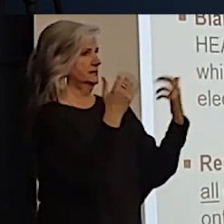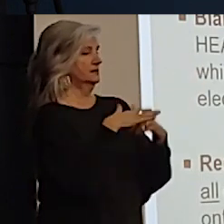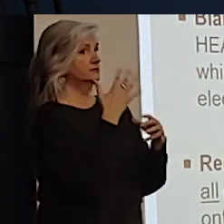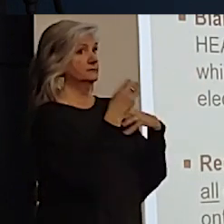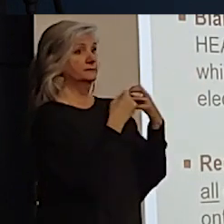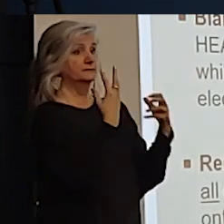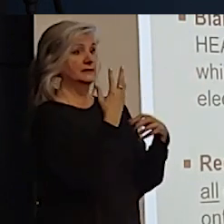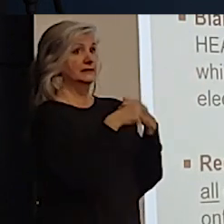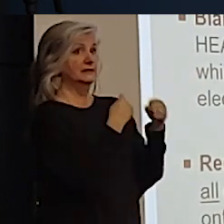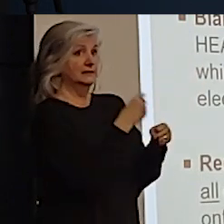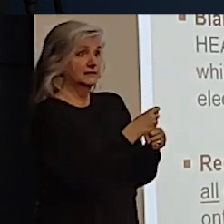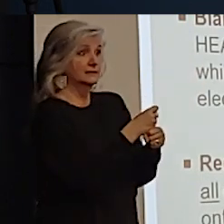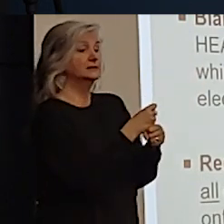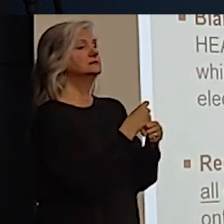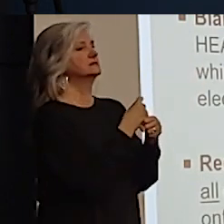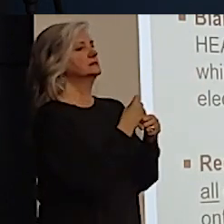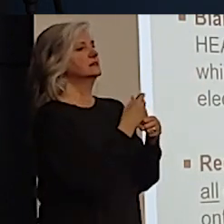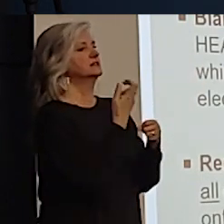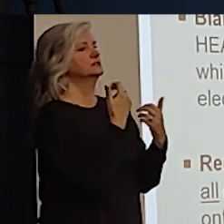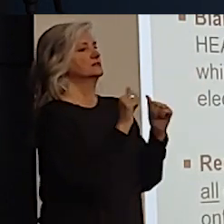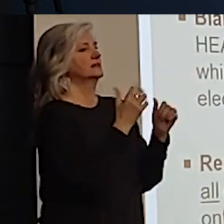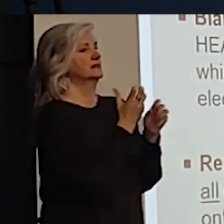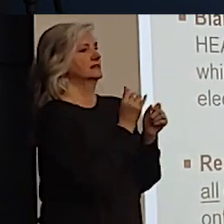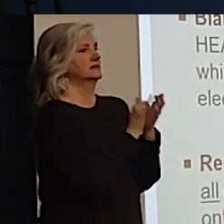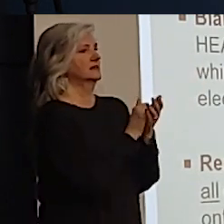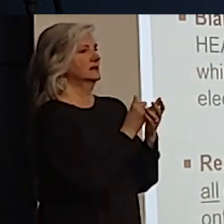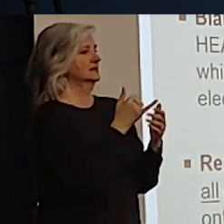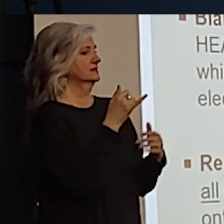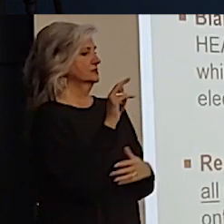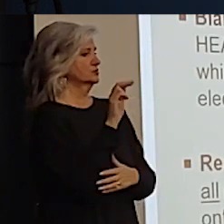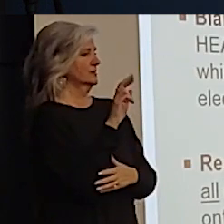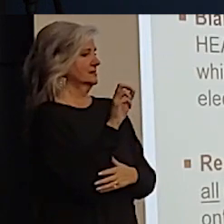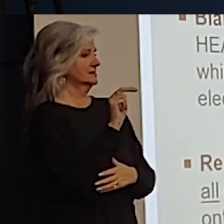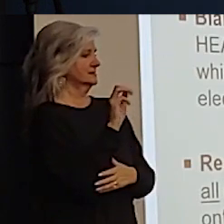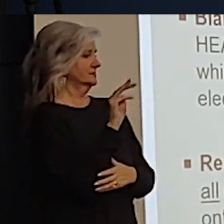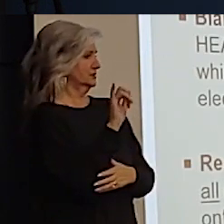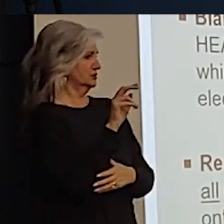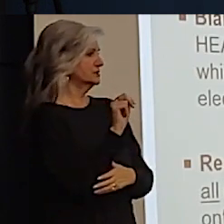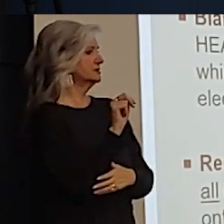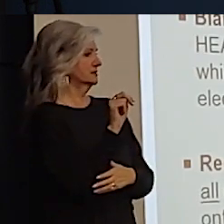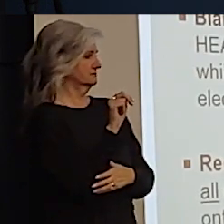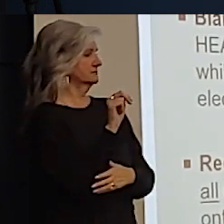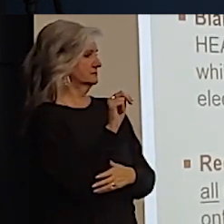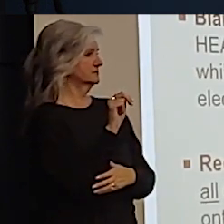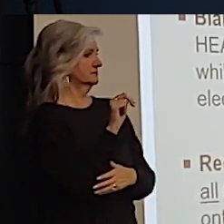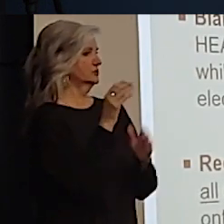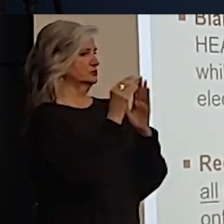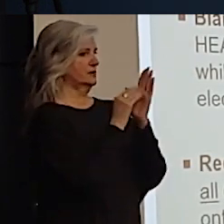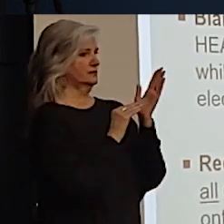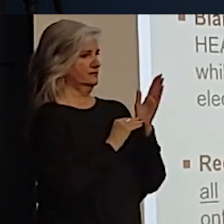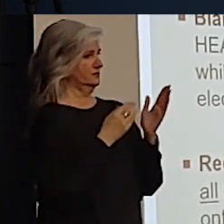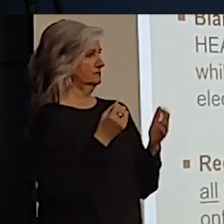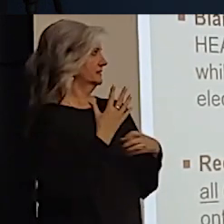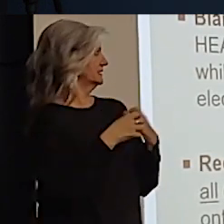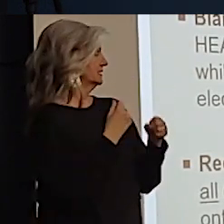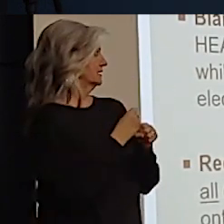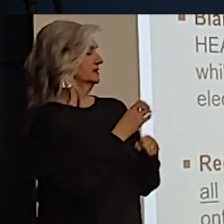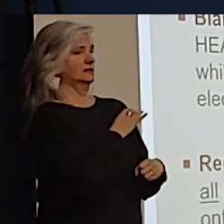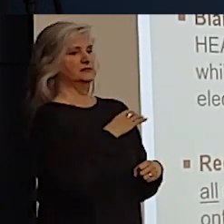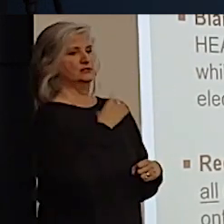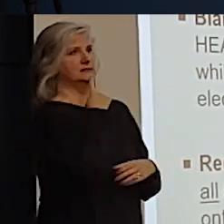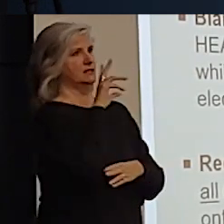the utilities tried to get a transmission tracker at the IURC in their rate cases. For years, the commission said